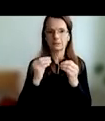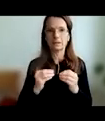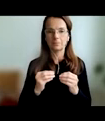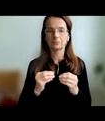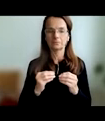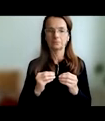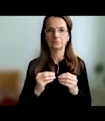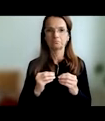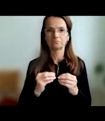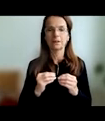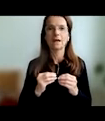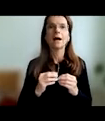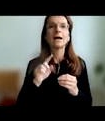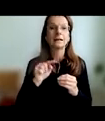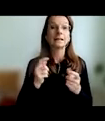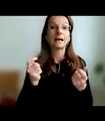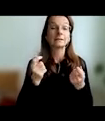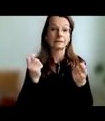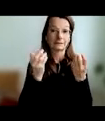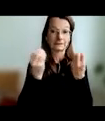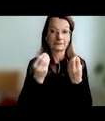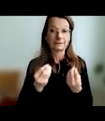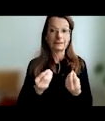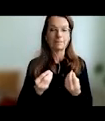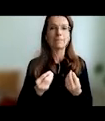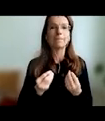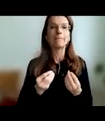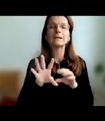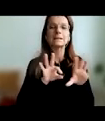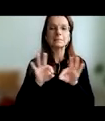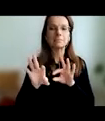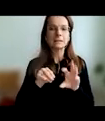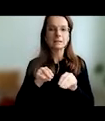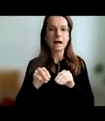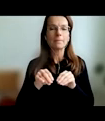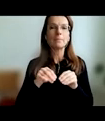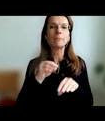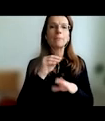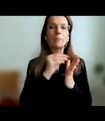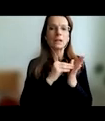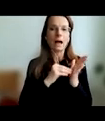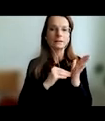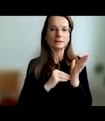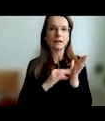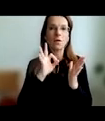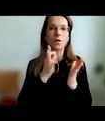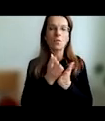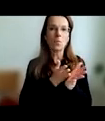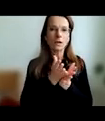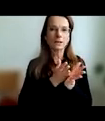challenges involved in this system. So the system will